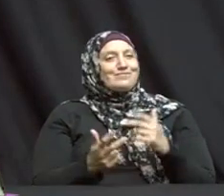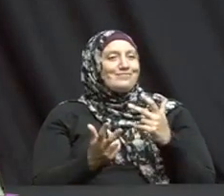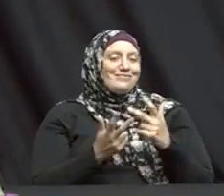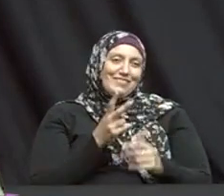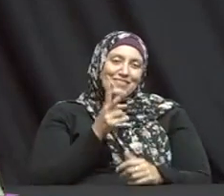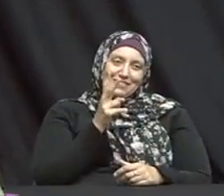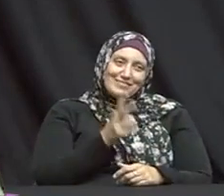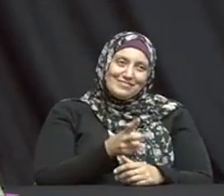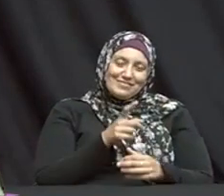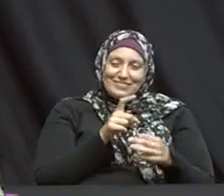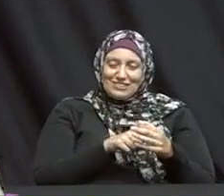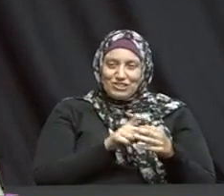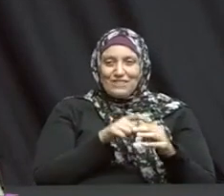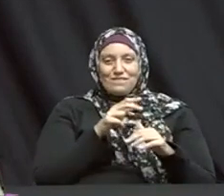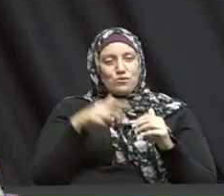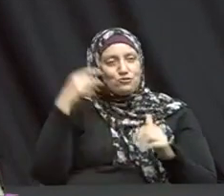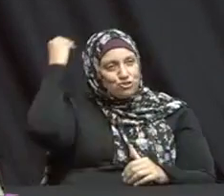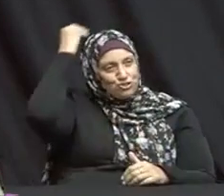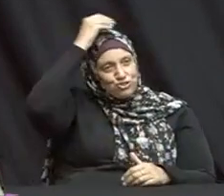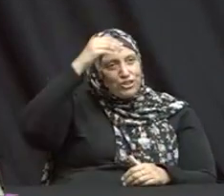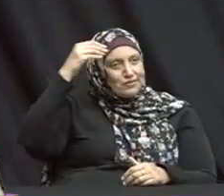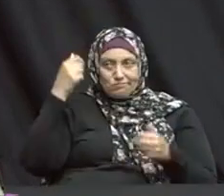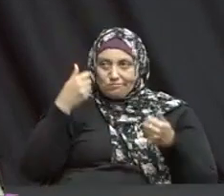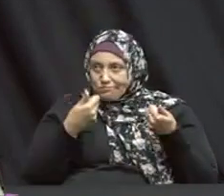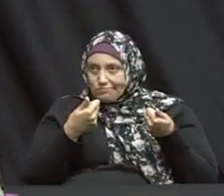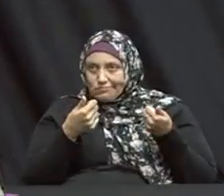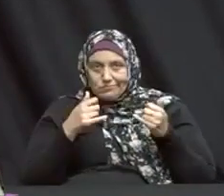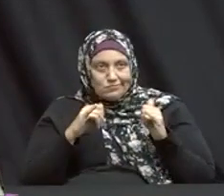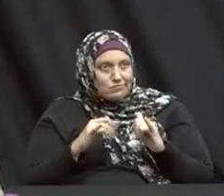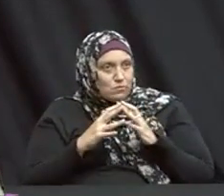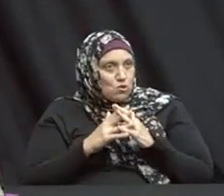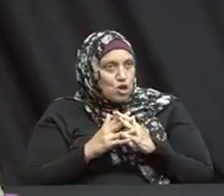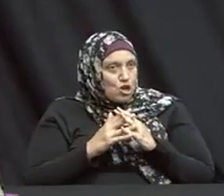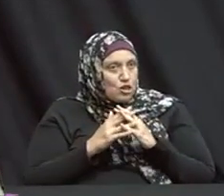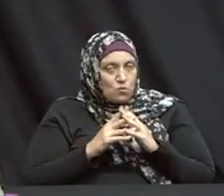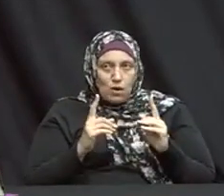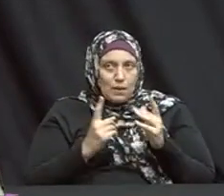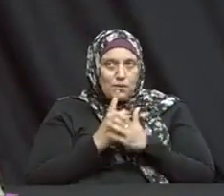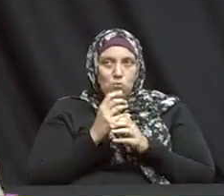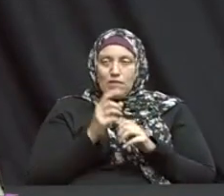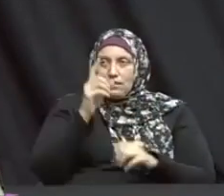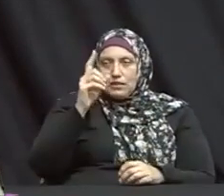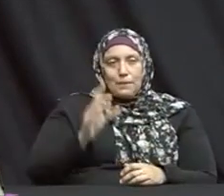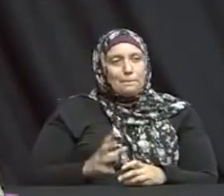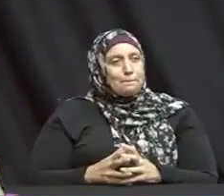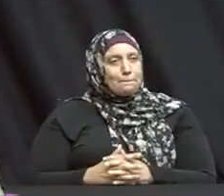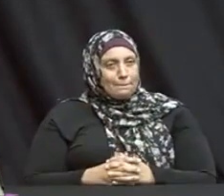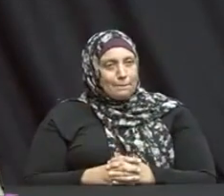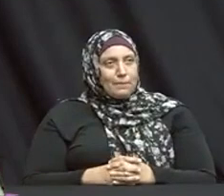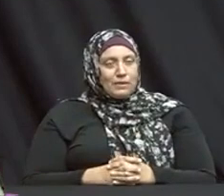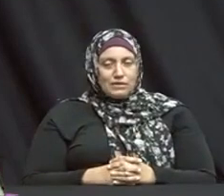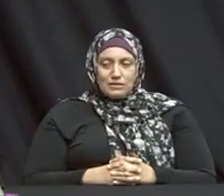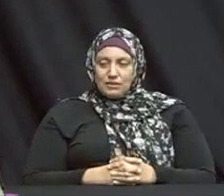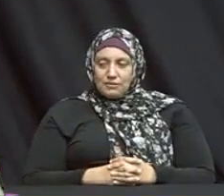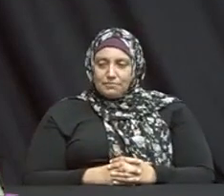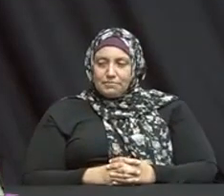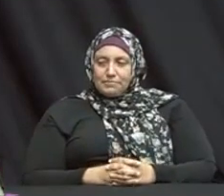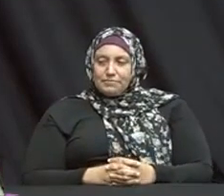such instruments would fit within the jurisprudential concept of wills and